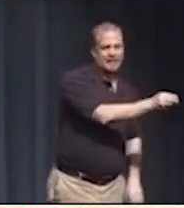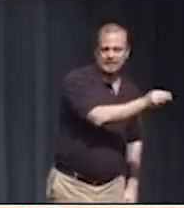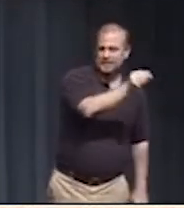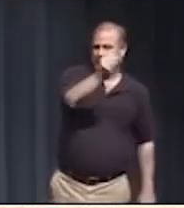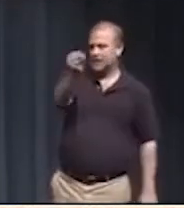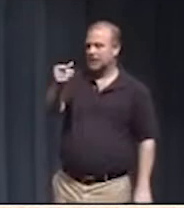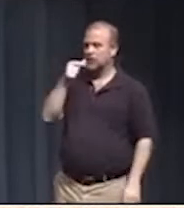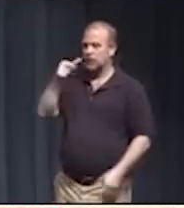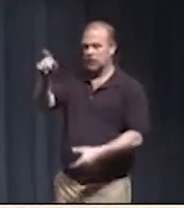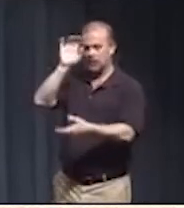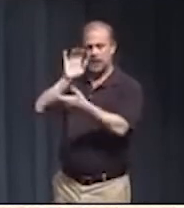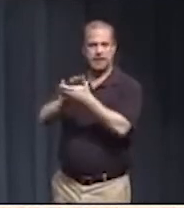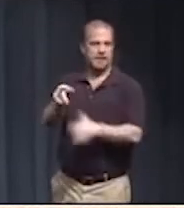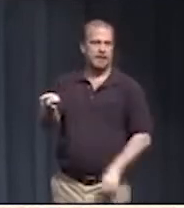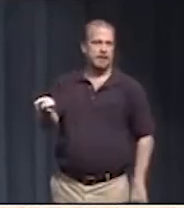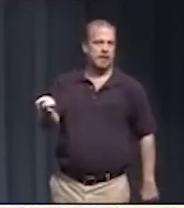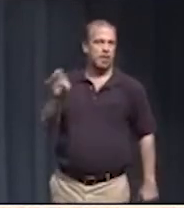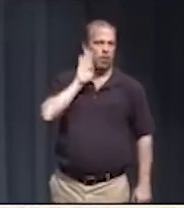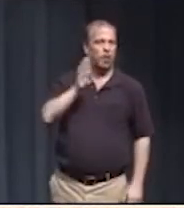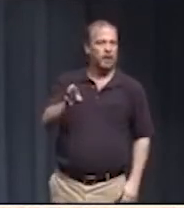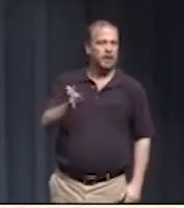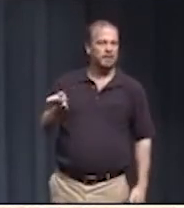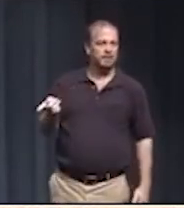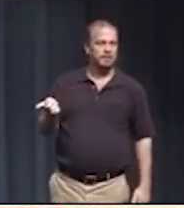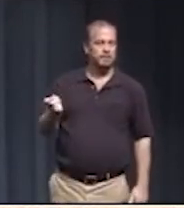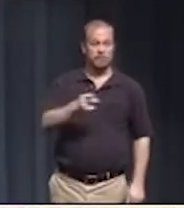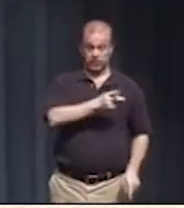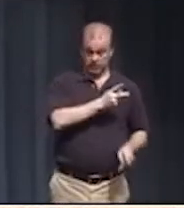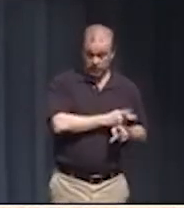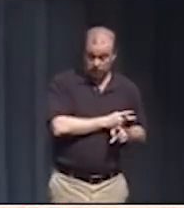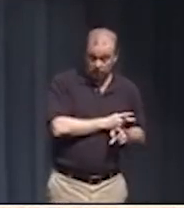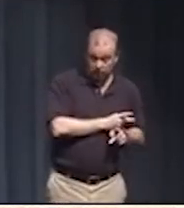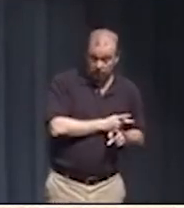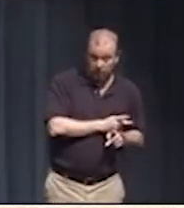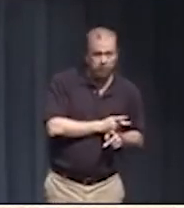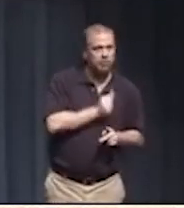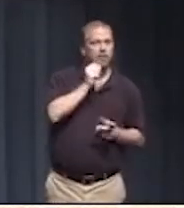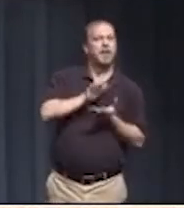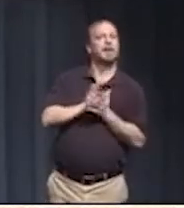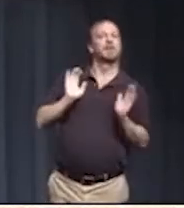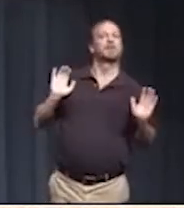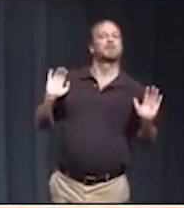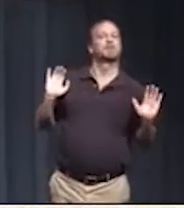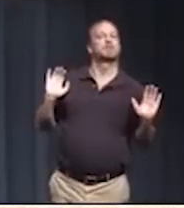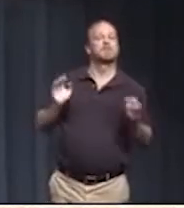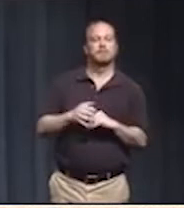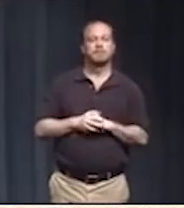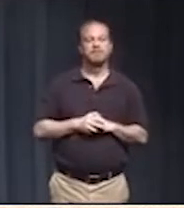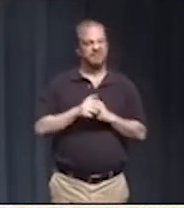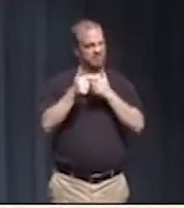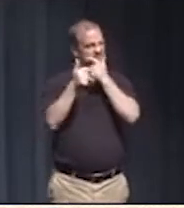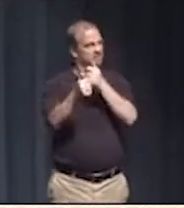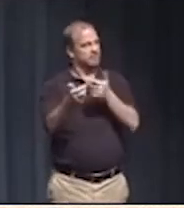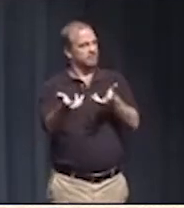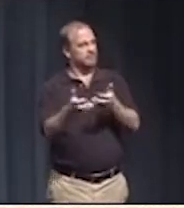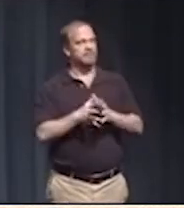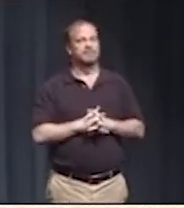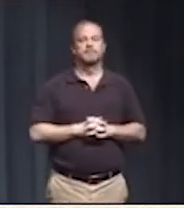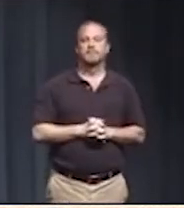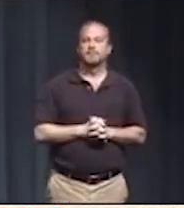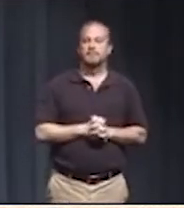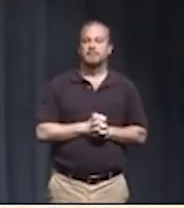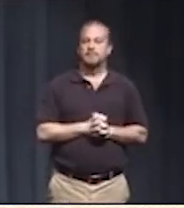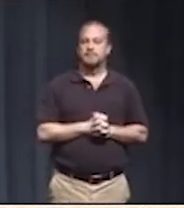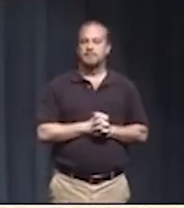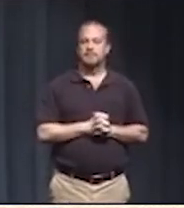was. She would have resumed a subservient role. Isn't it interesting? But